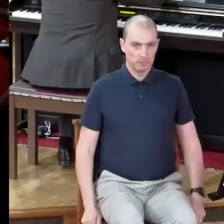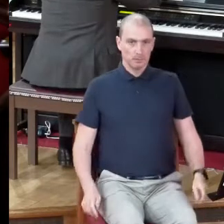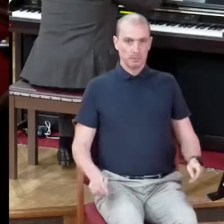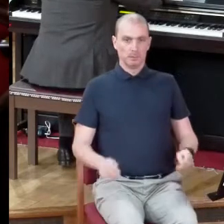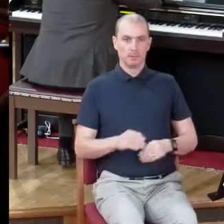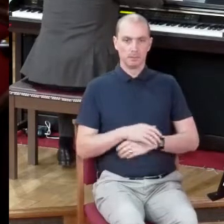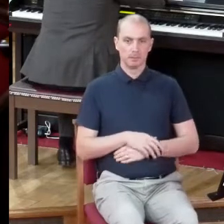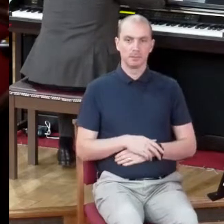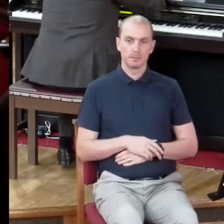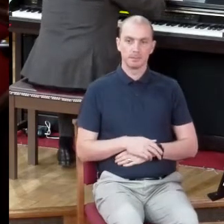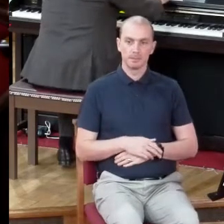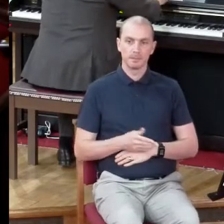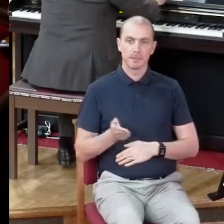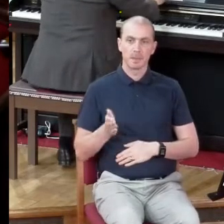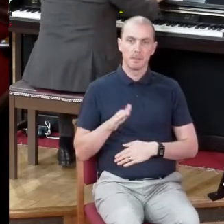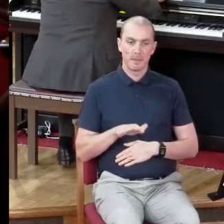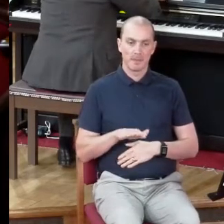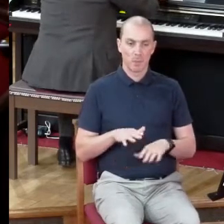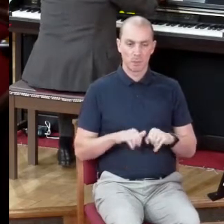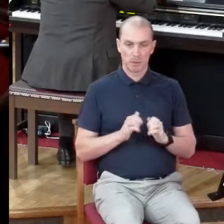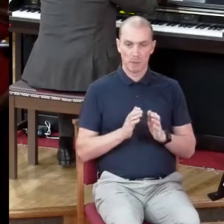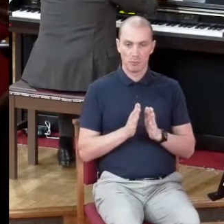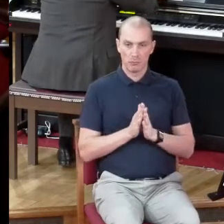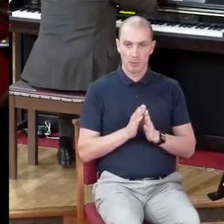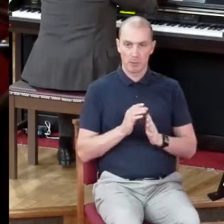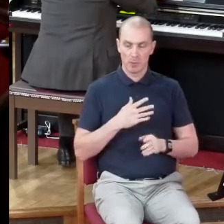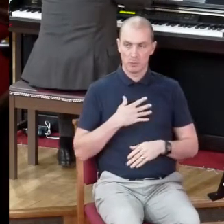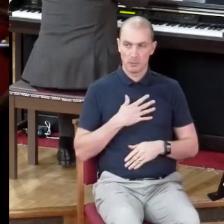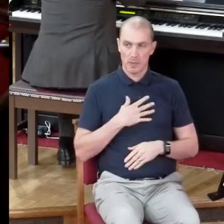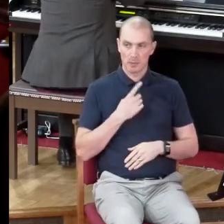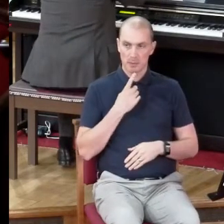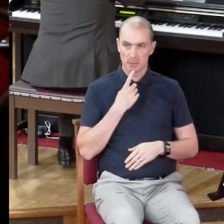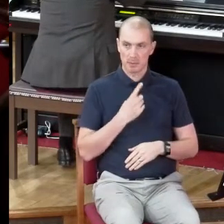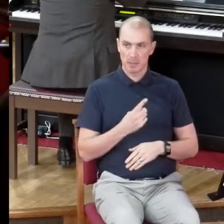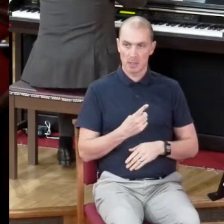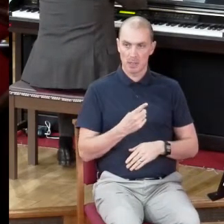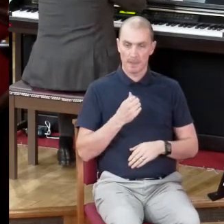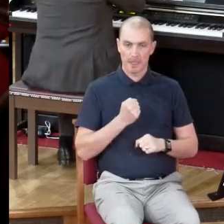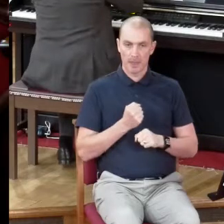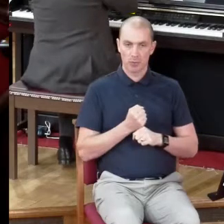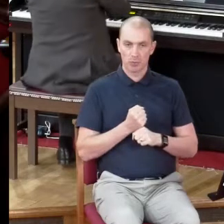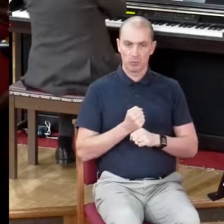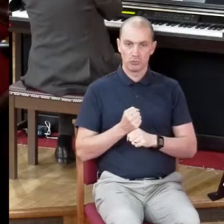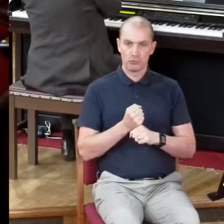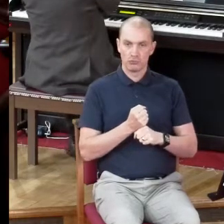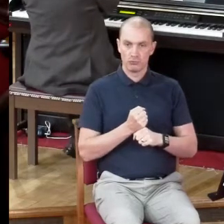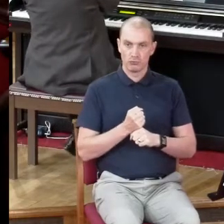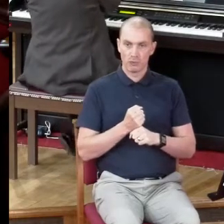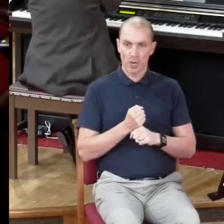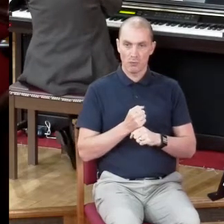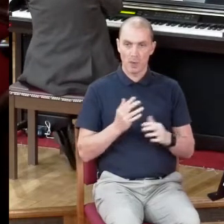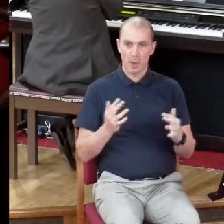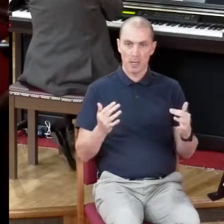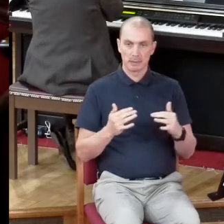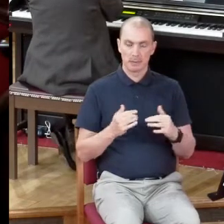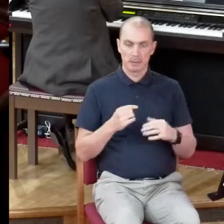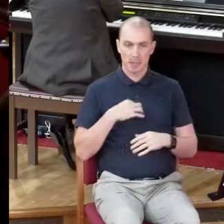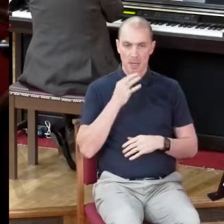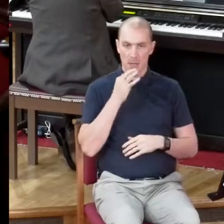Before we turn to prayer, could I just say that the General Assembly asked for a season of prayer at this time of the year,